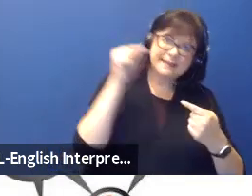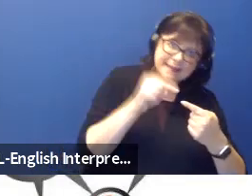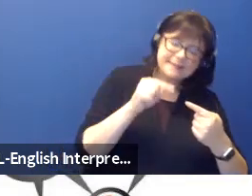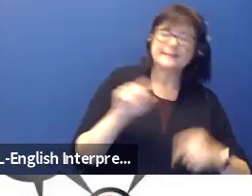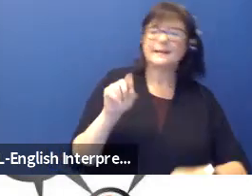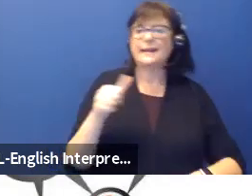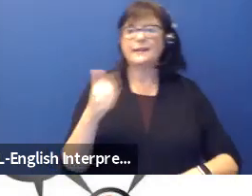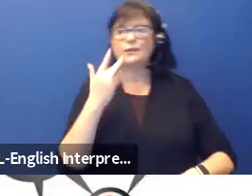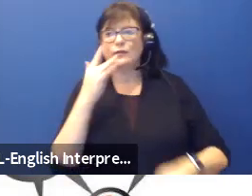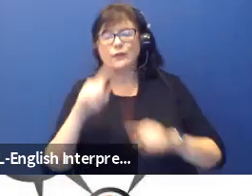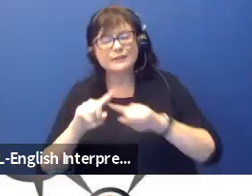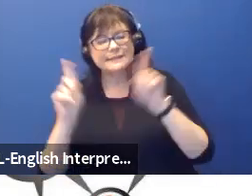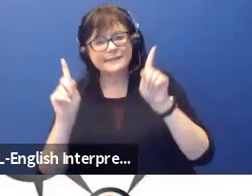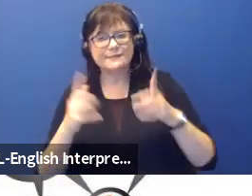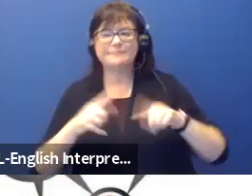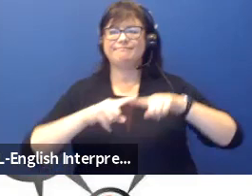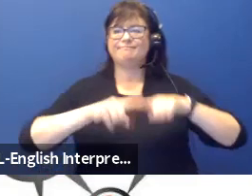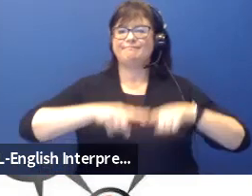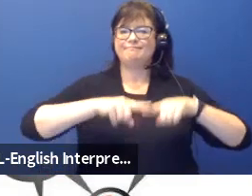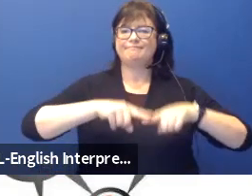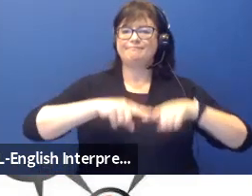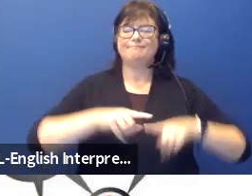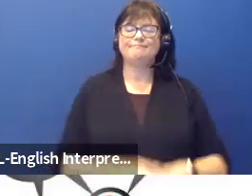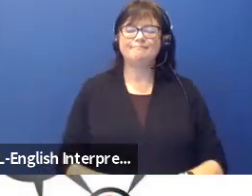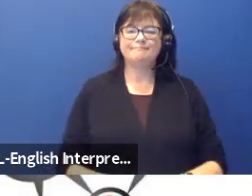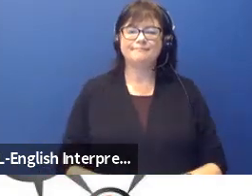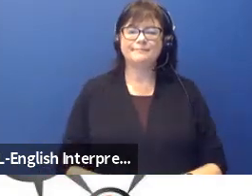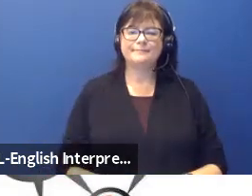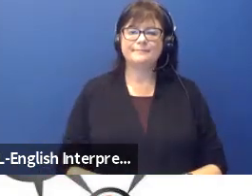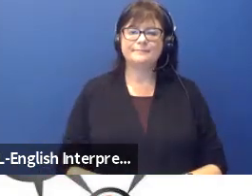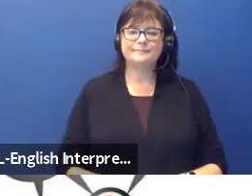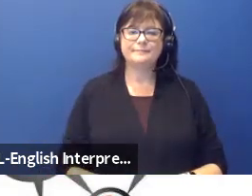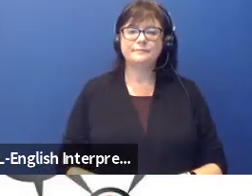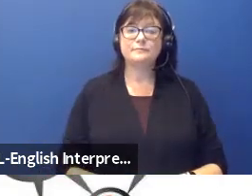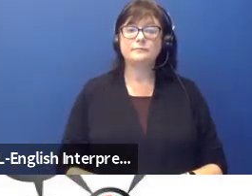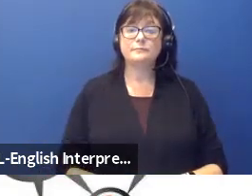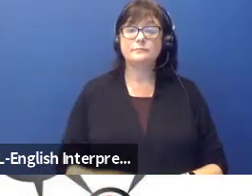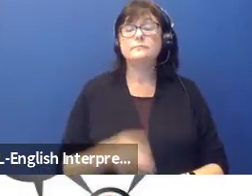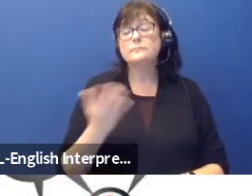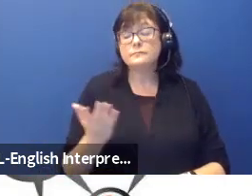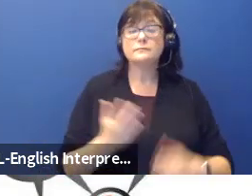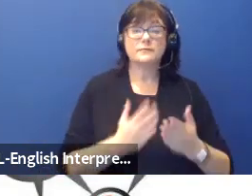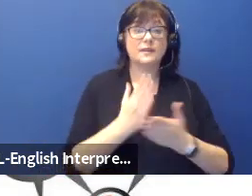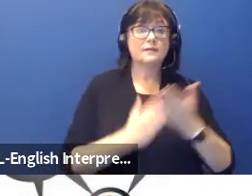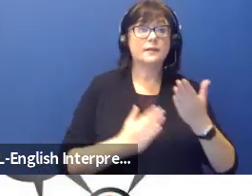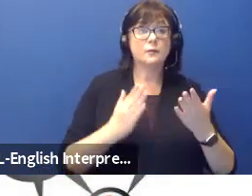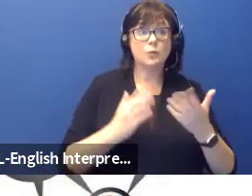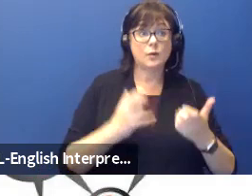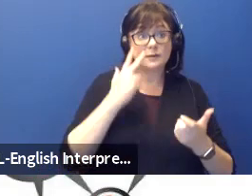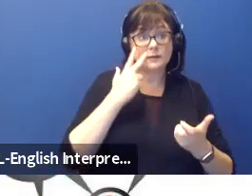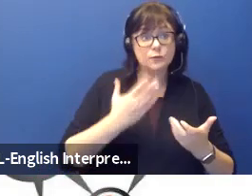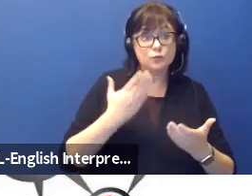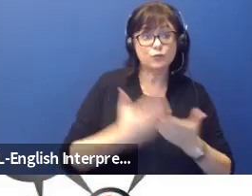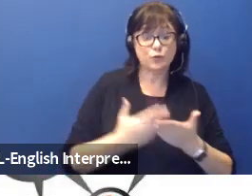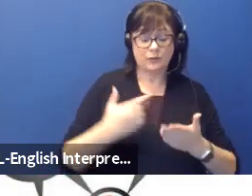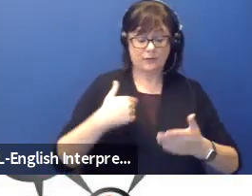Some over the years have required proof that the learner has actually followed up with the referral. Others